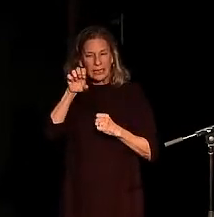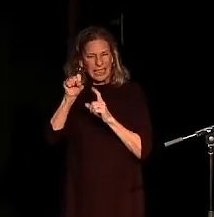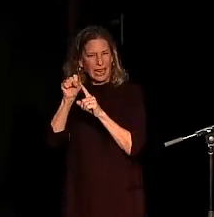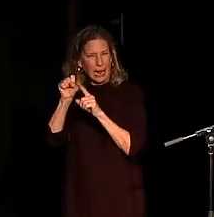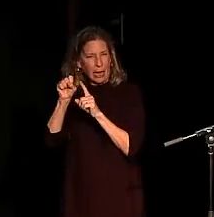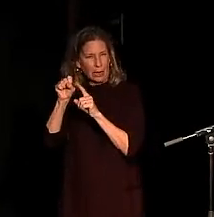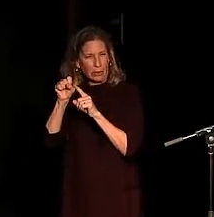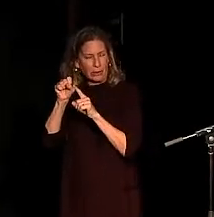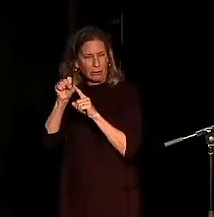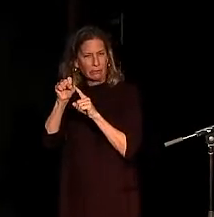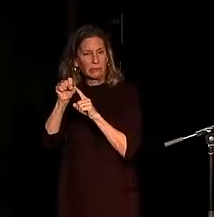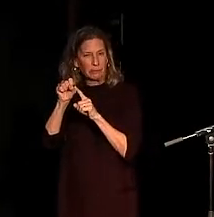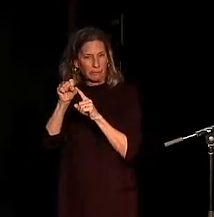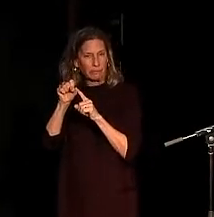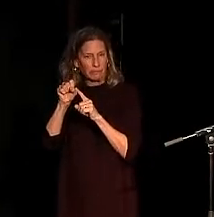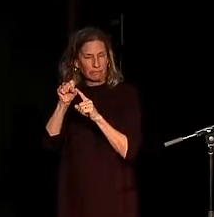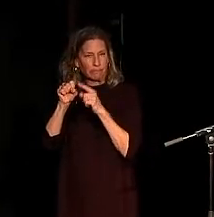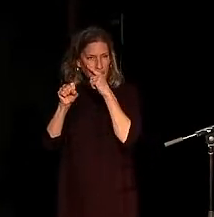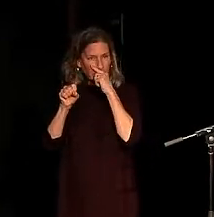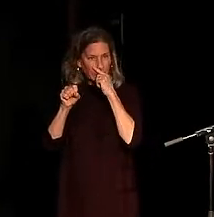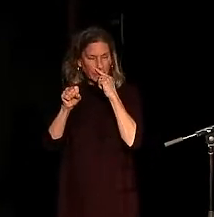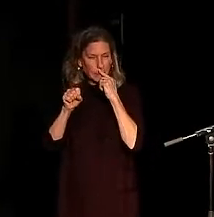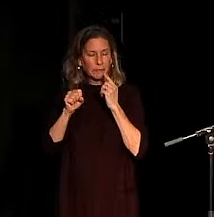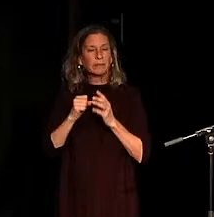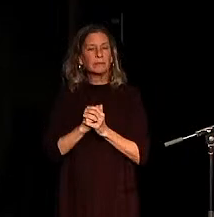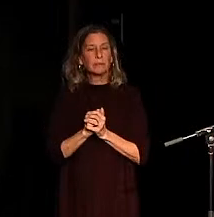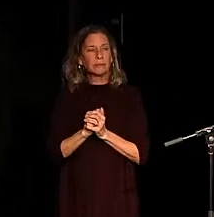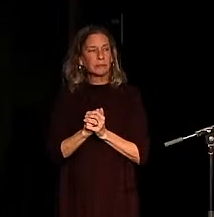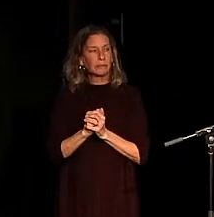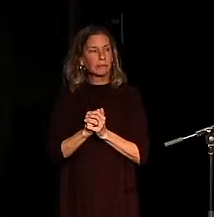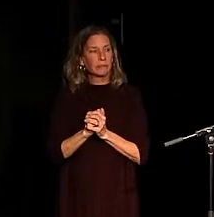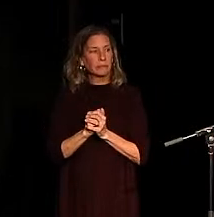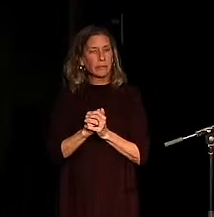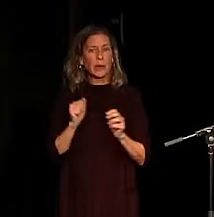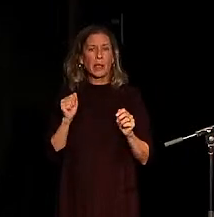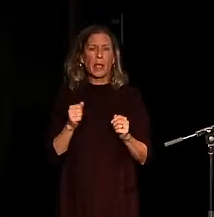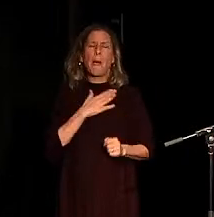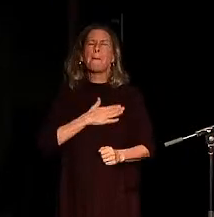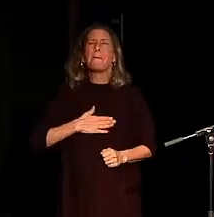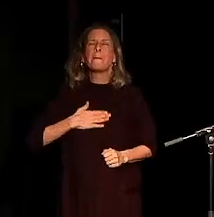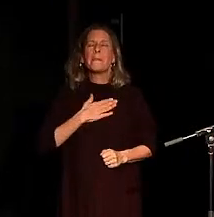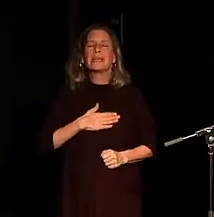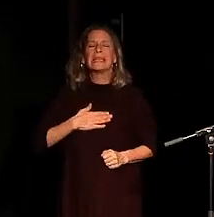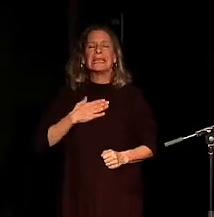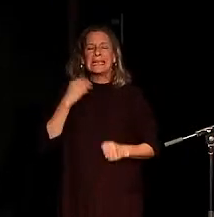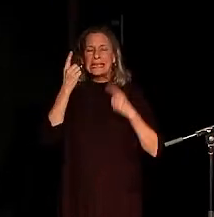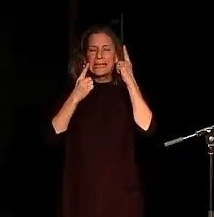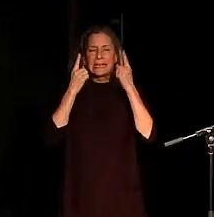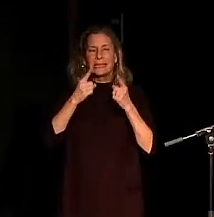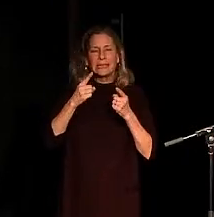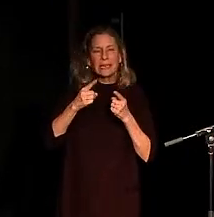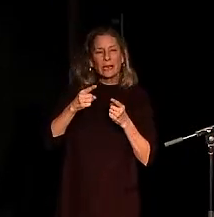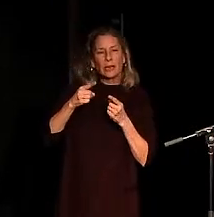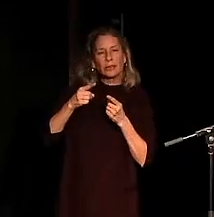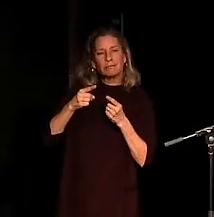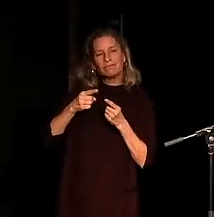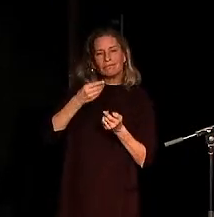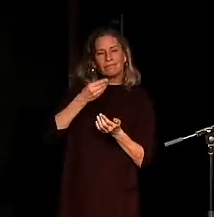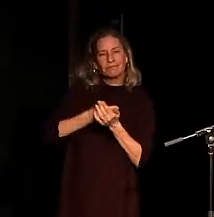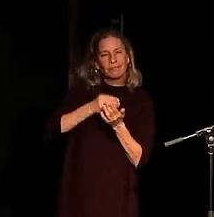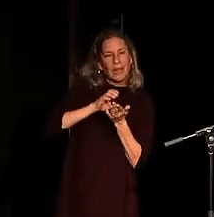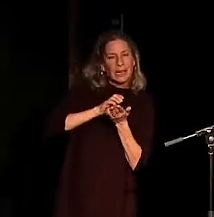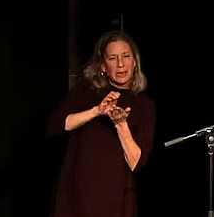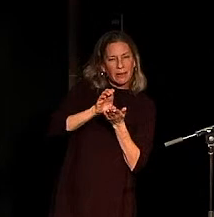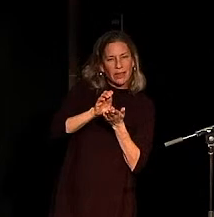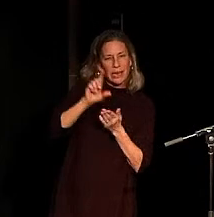remarks, and let me second what you said then, which is for people to please consider giving to LaGuardia Cares as we start the semester. There's a school